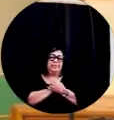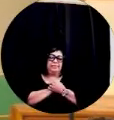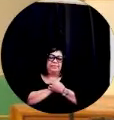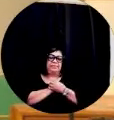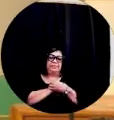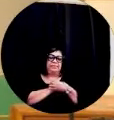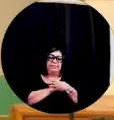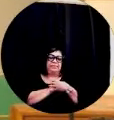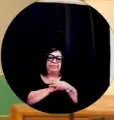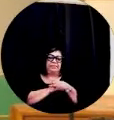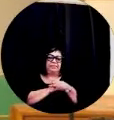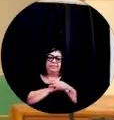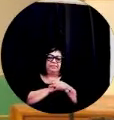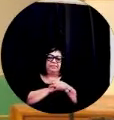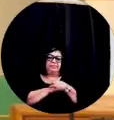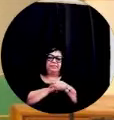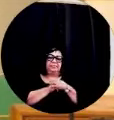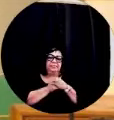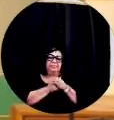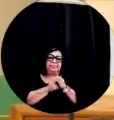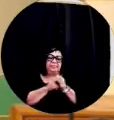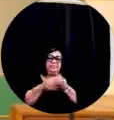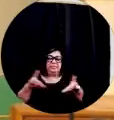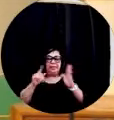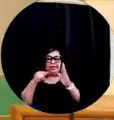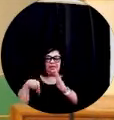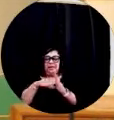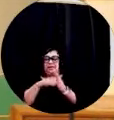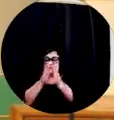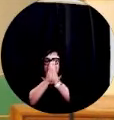with any further ado, let us pray.